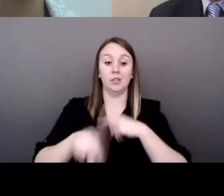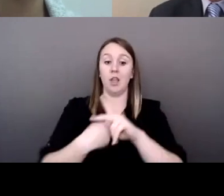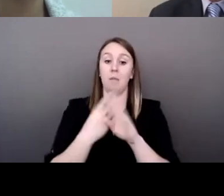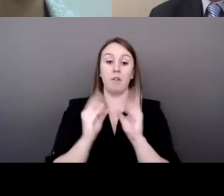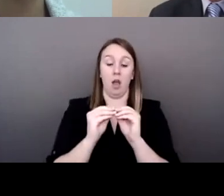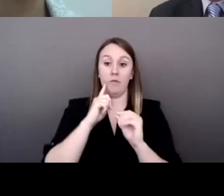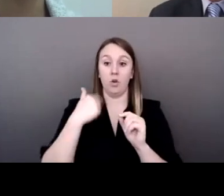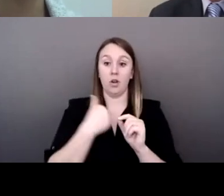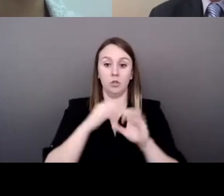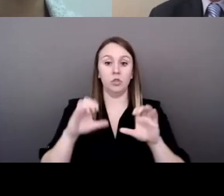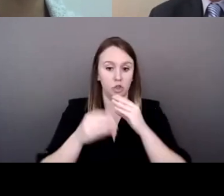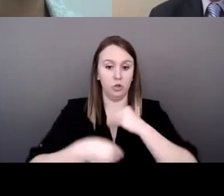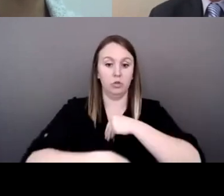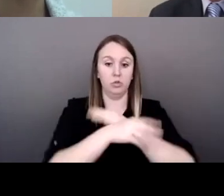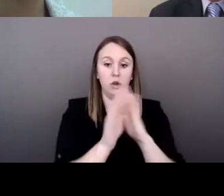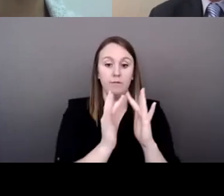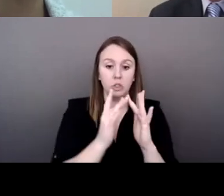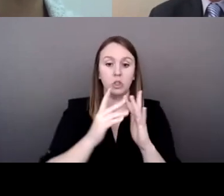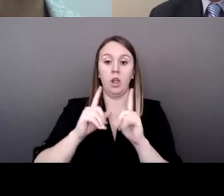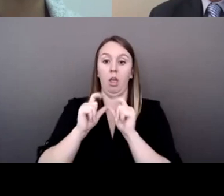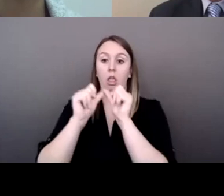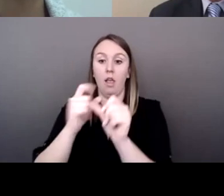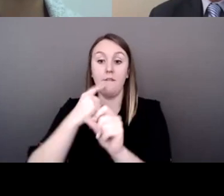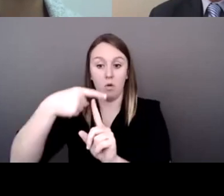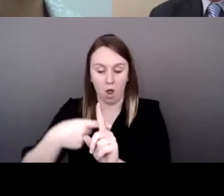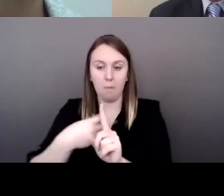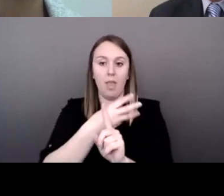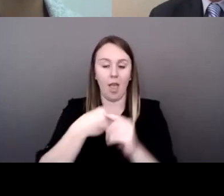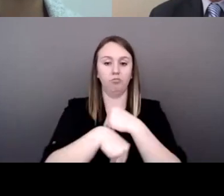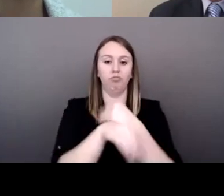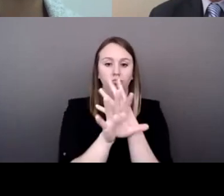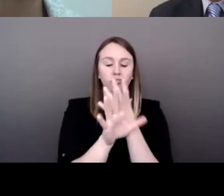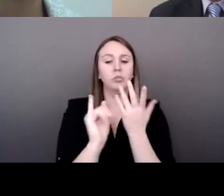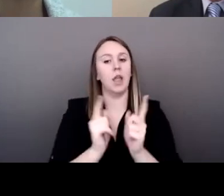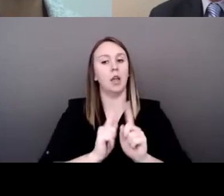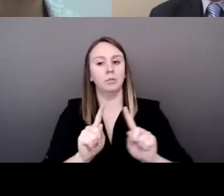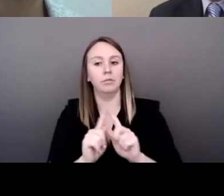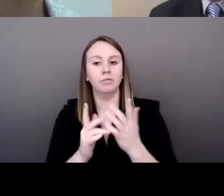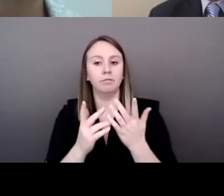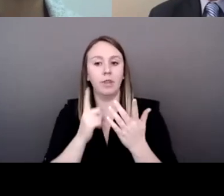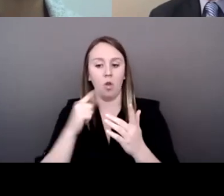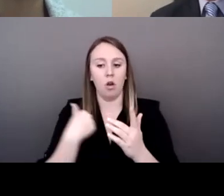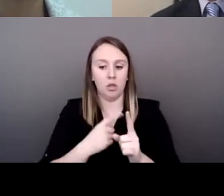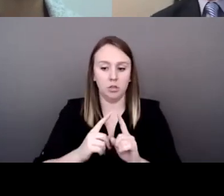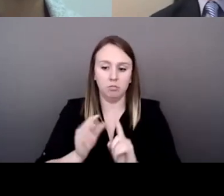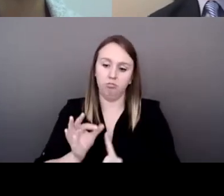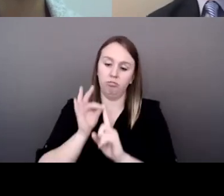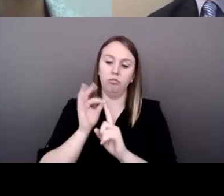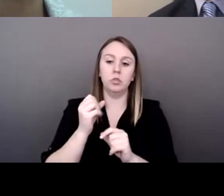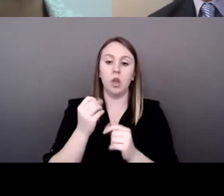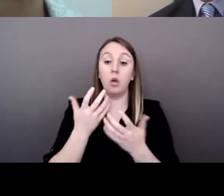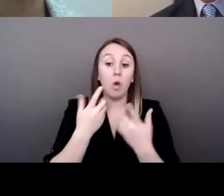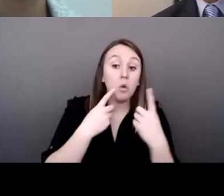month, and in this format. So what worked for you, what didn't, what could we improve? Because I hope that we can continue